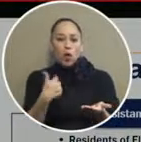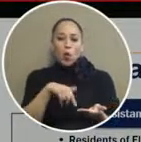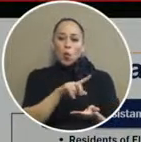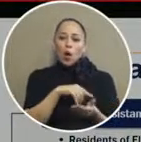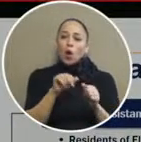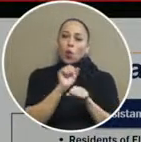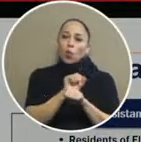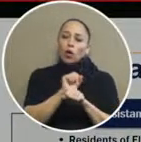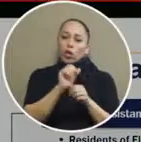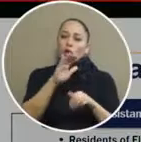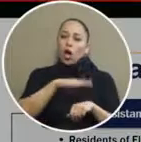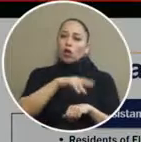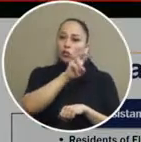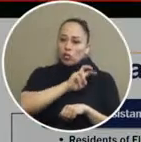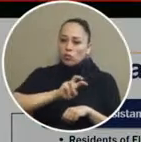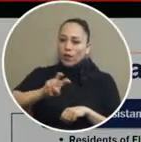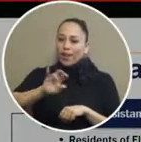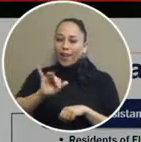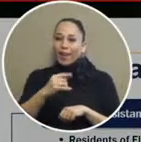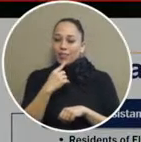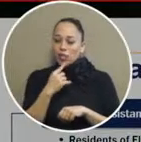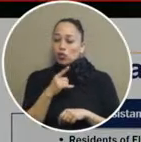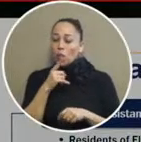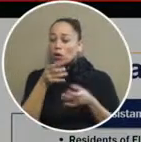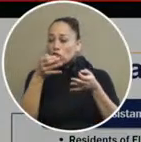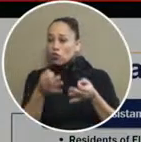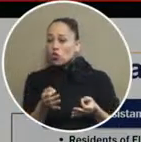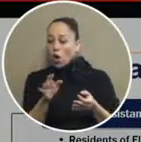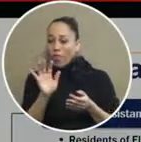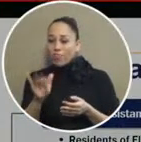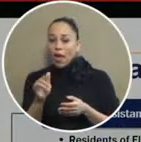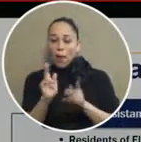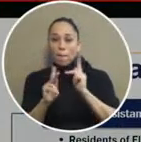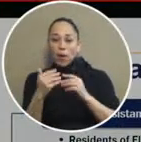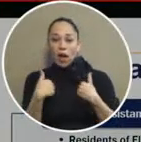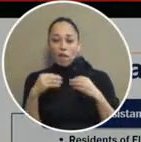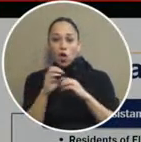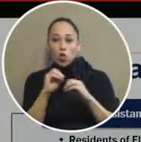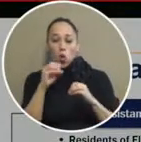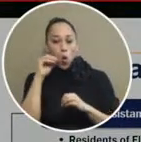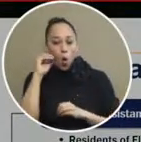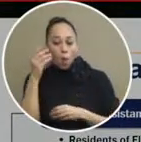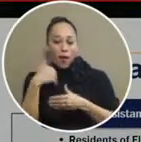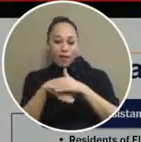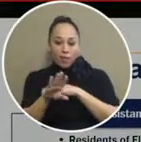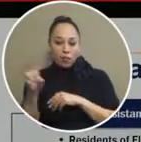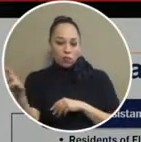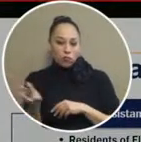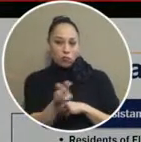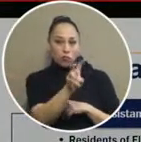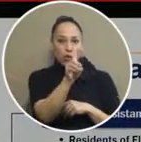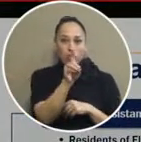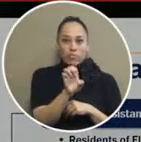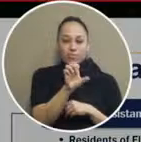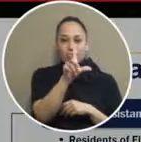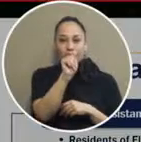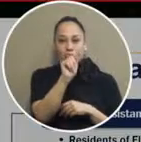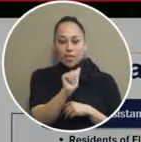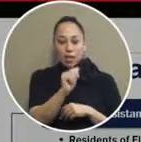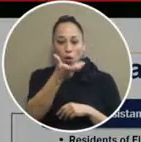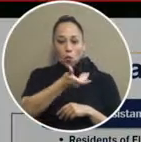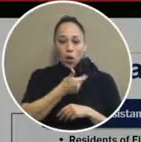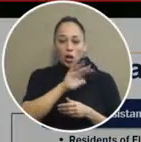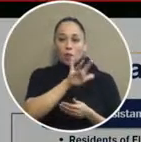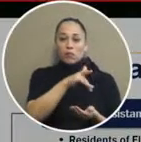on the transportation that I already mentioned, making sure that those homeless in our community have access to the Delta site, which is the welcome center,